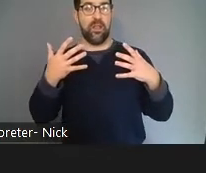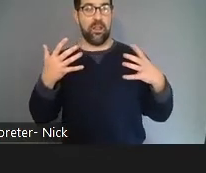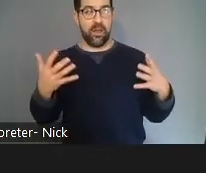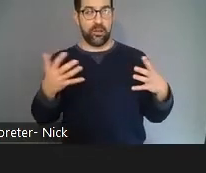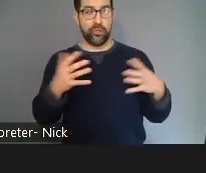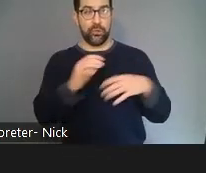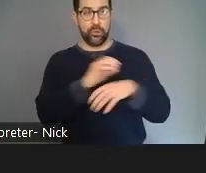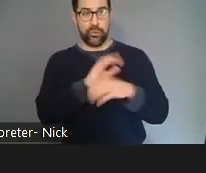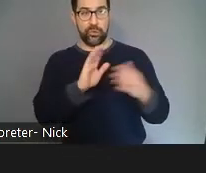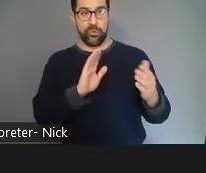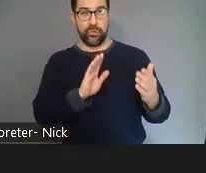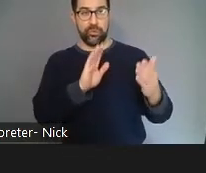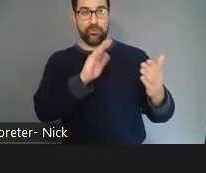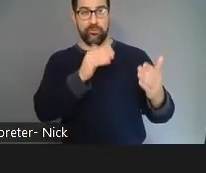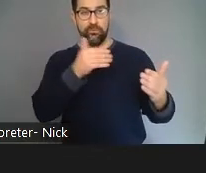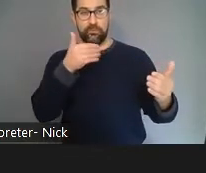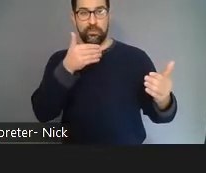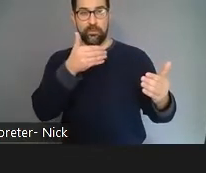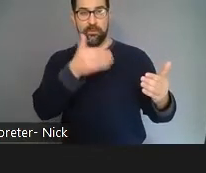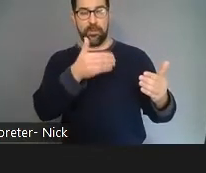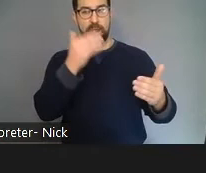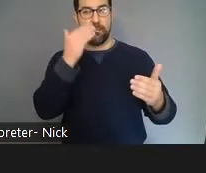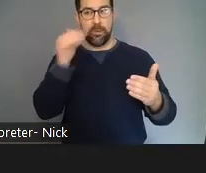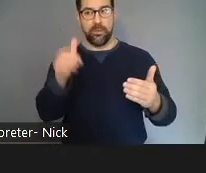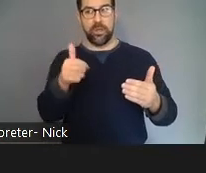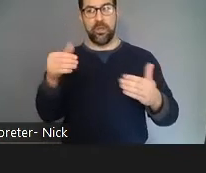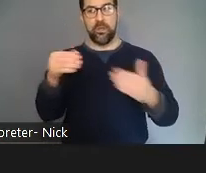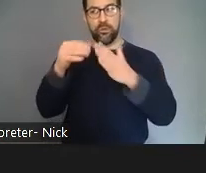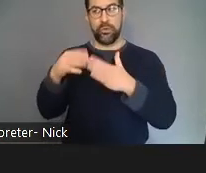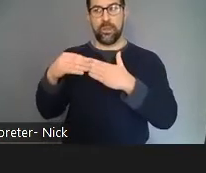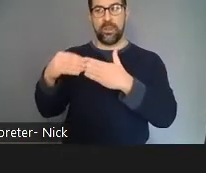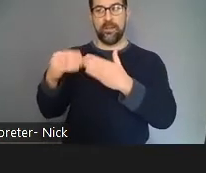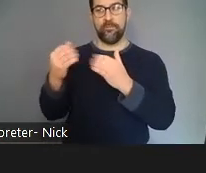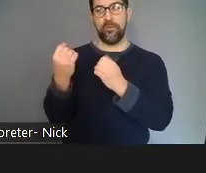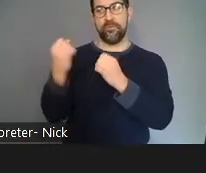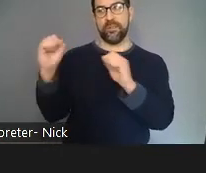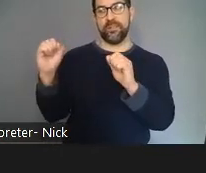work towards. And I'm hoping that similar like student-led movements will be able to wake up